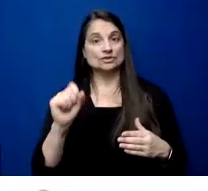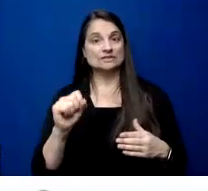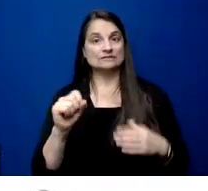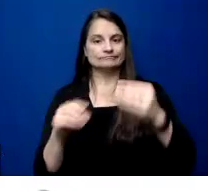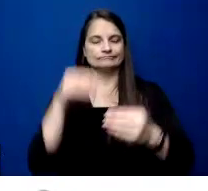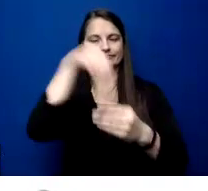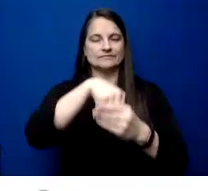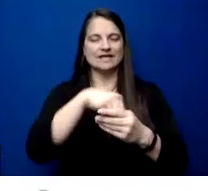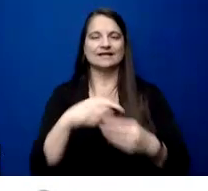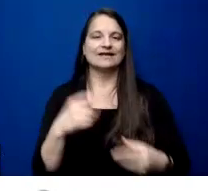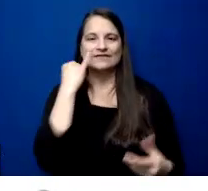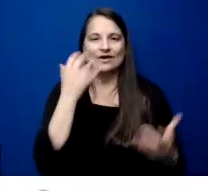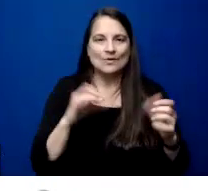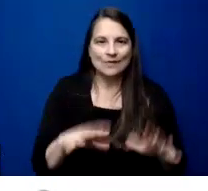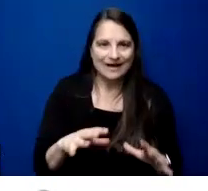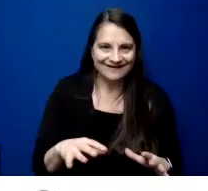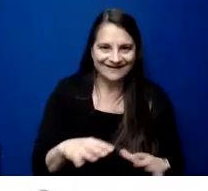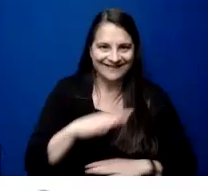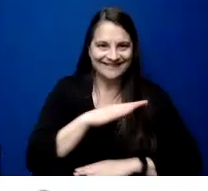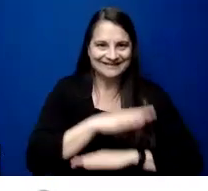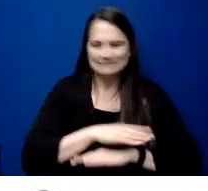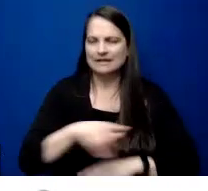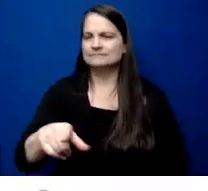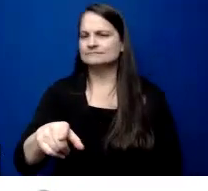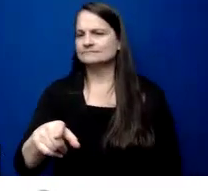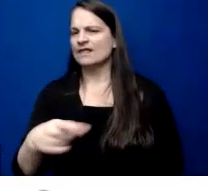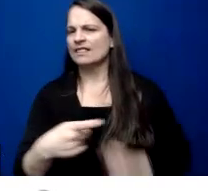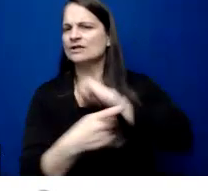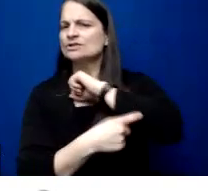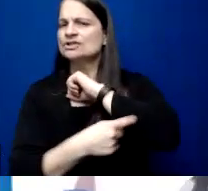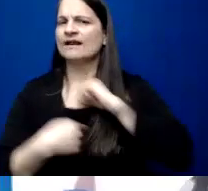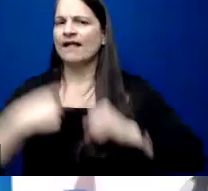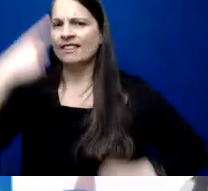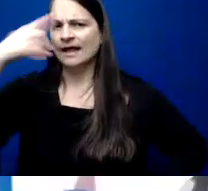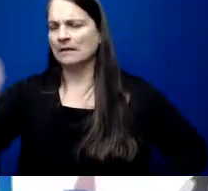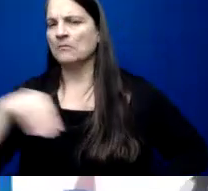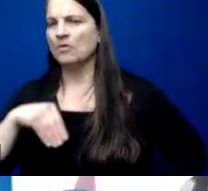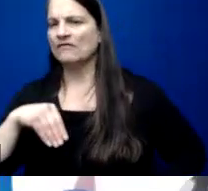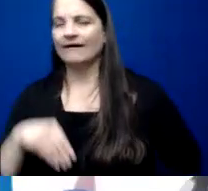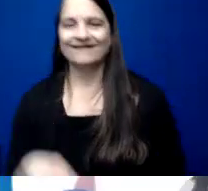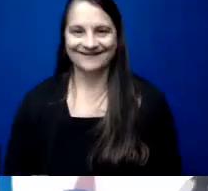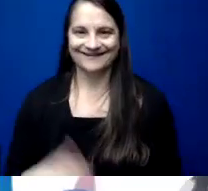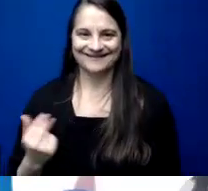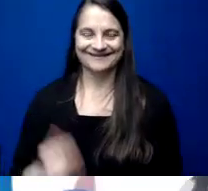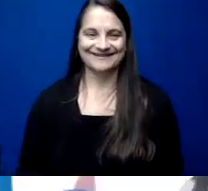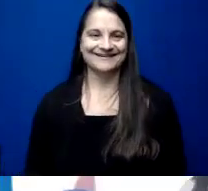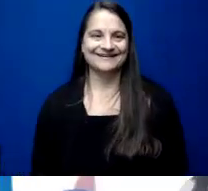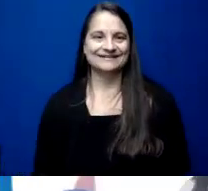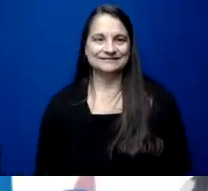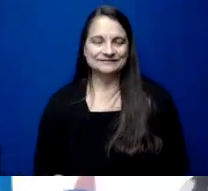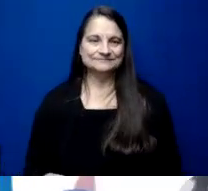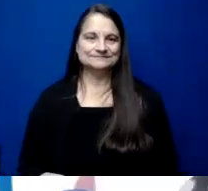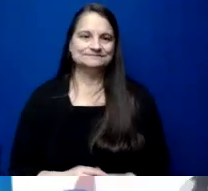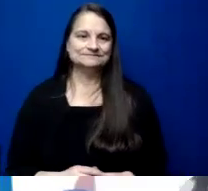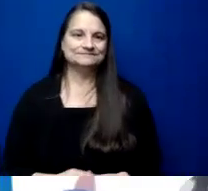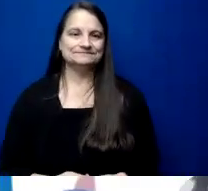are cheating. I want this to be closer to me. Mhm. Um, And